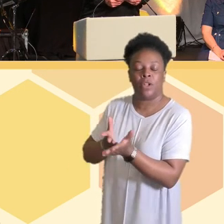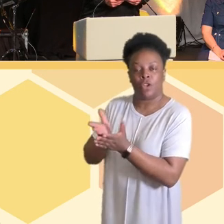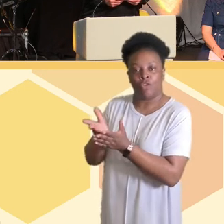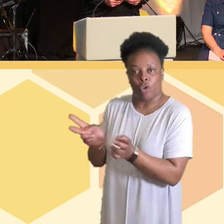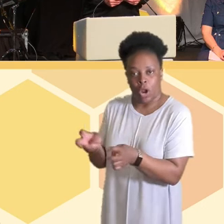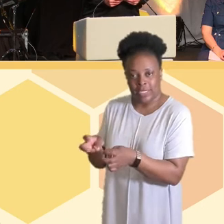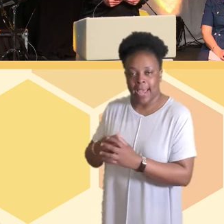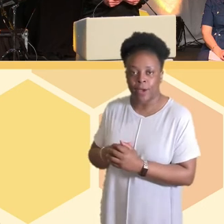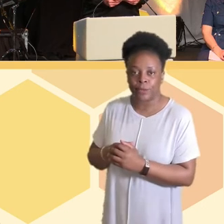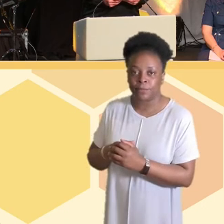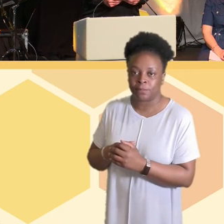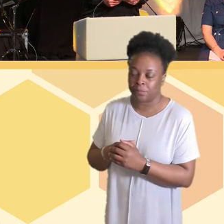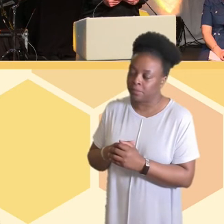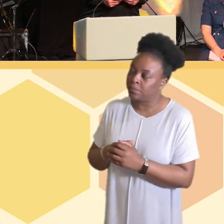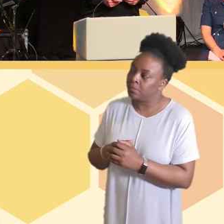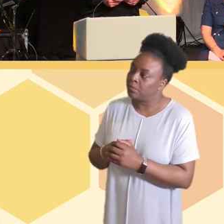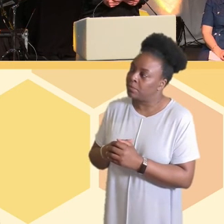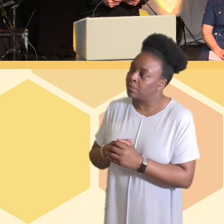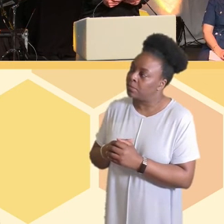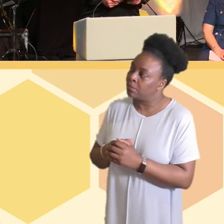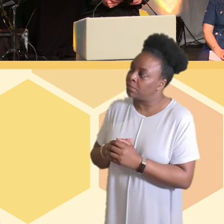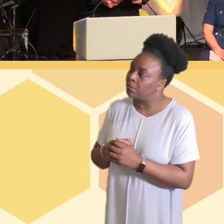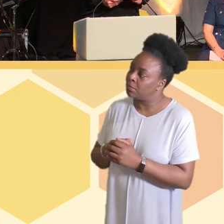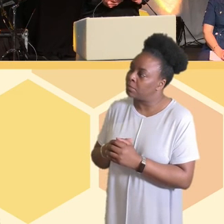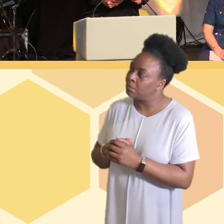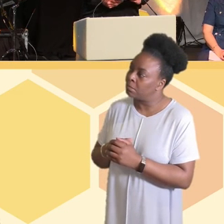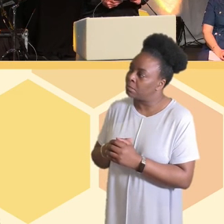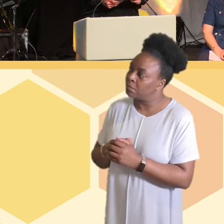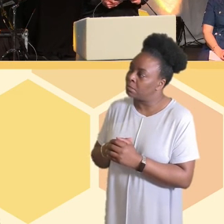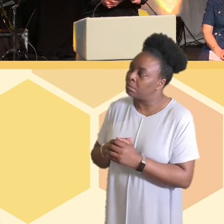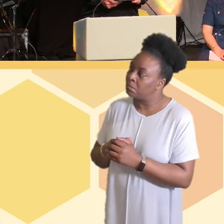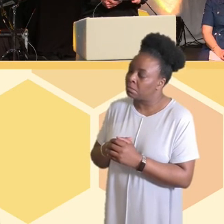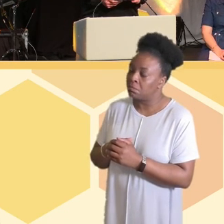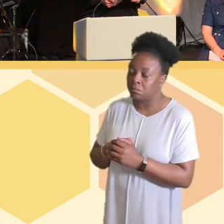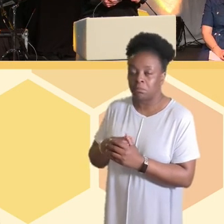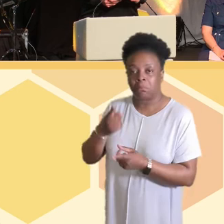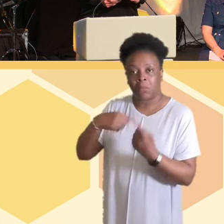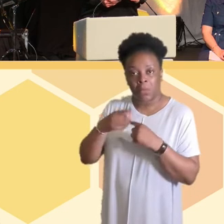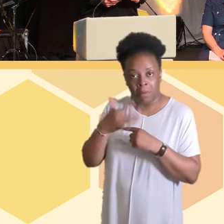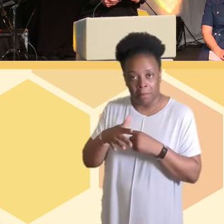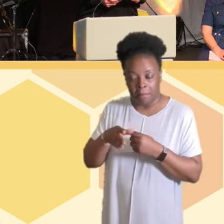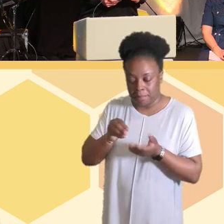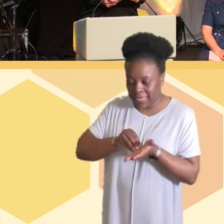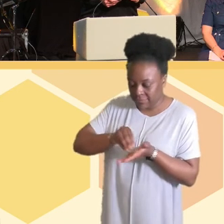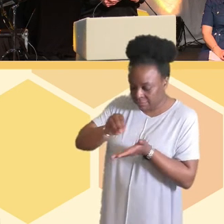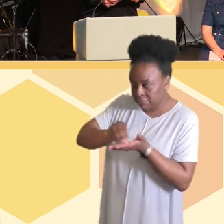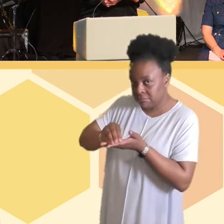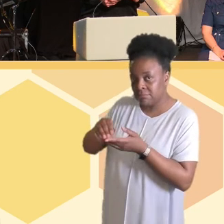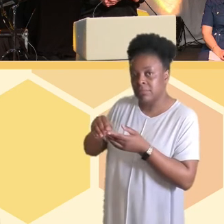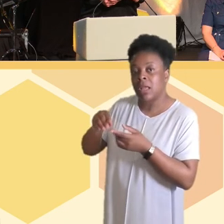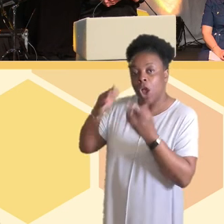addition, 32 repayment holidays and 27 reduced payments on BUC loans, totaling at